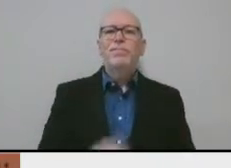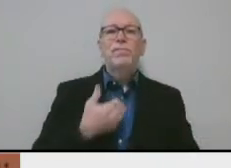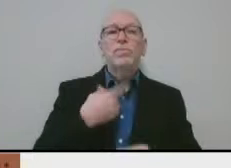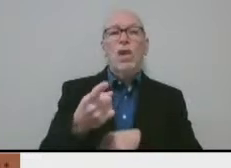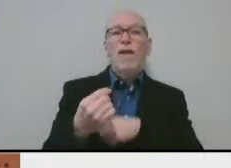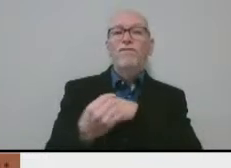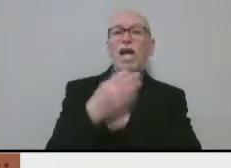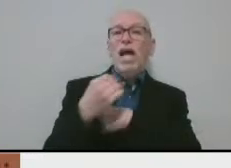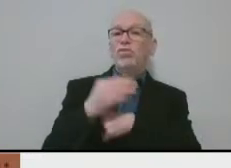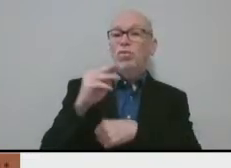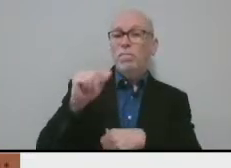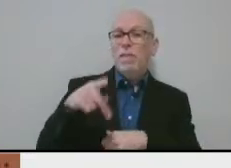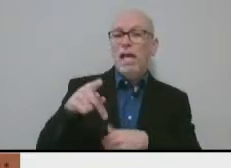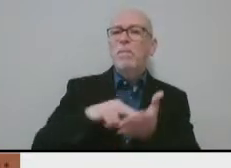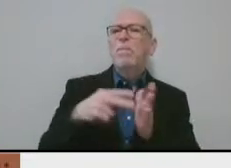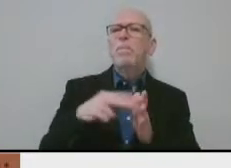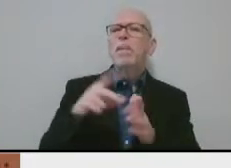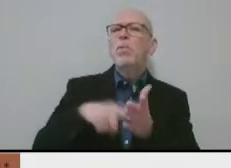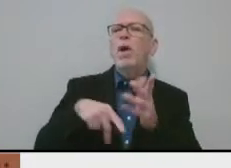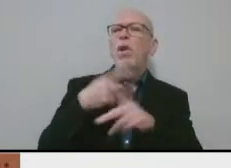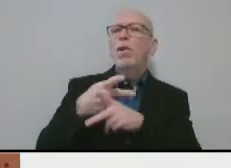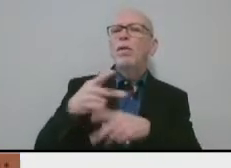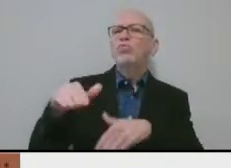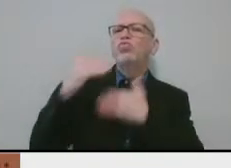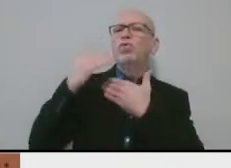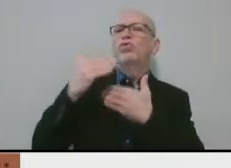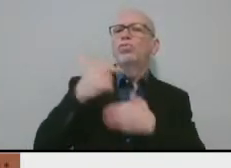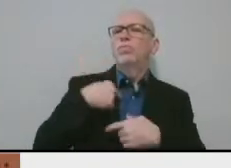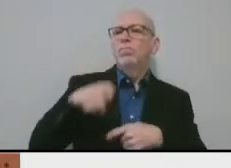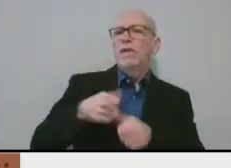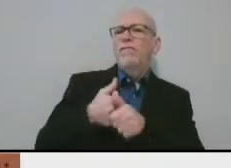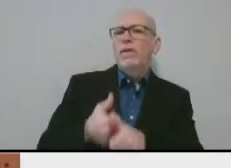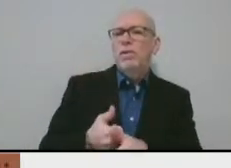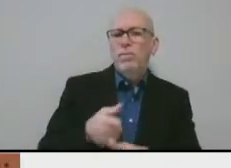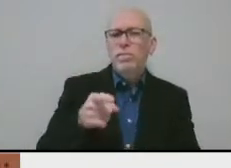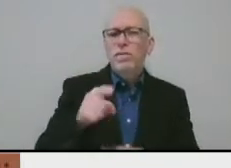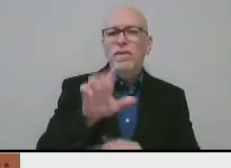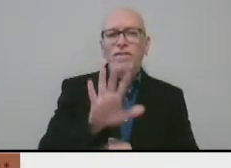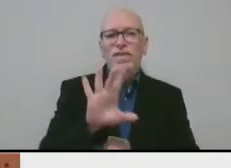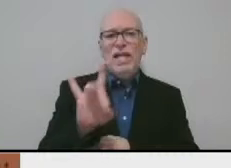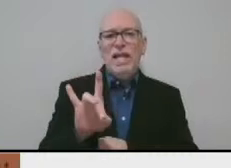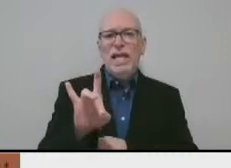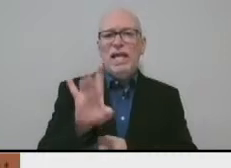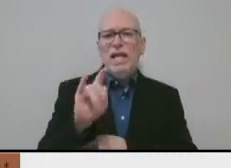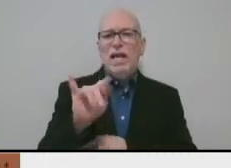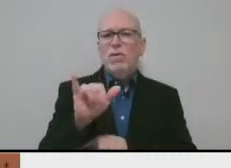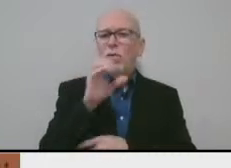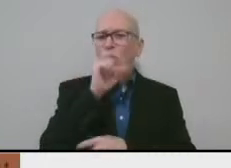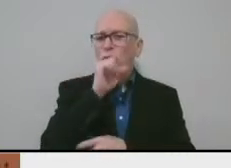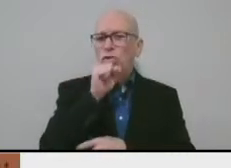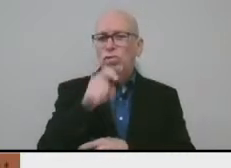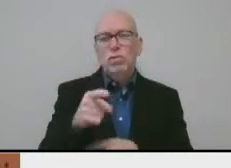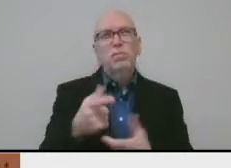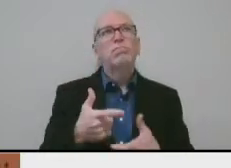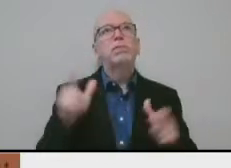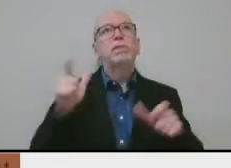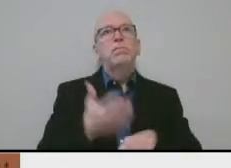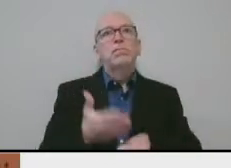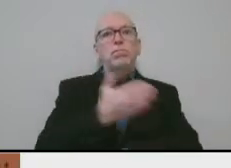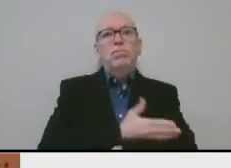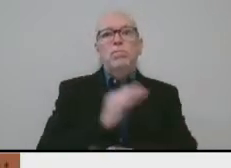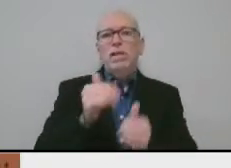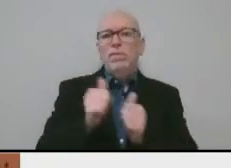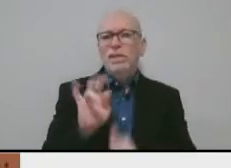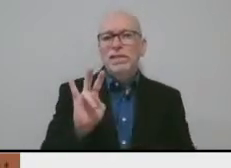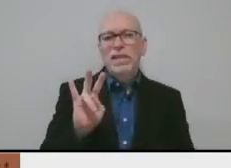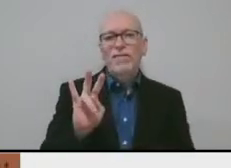the level of restrictions that counties must follow, shows 58 counties in orange. That's a big improvement from the 17 that we saw